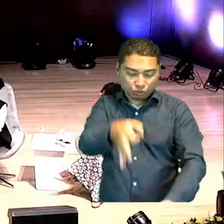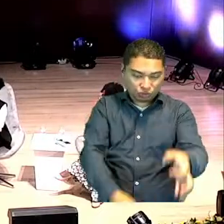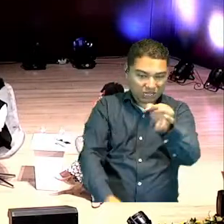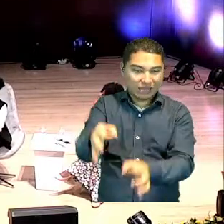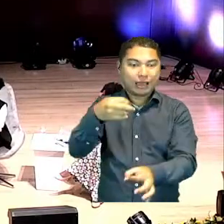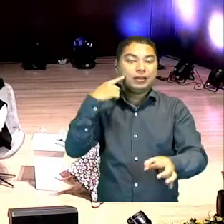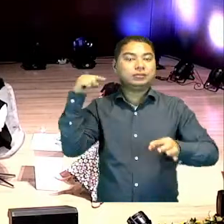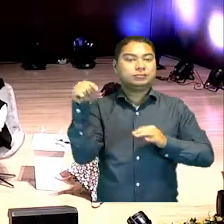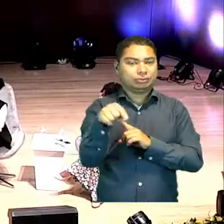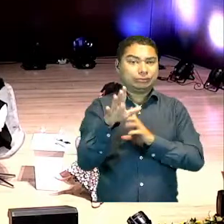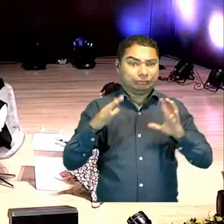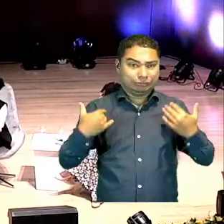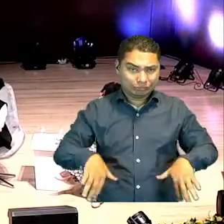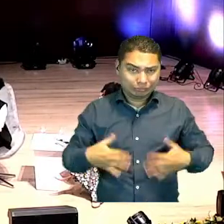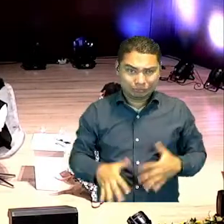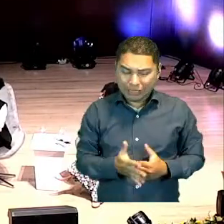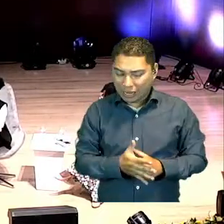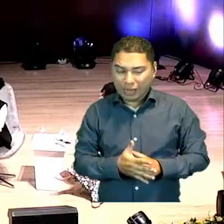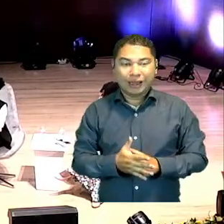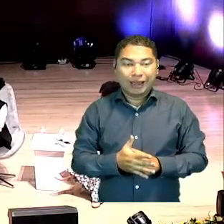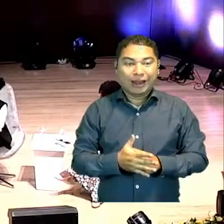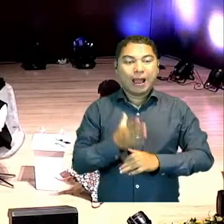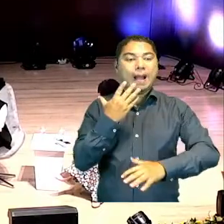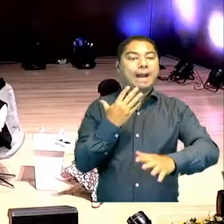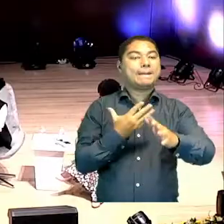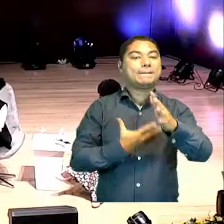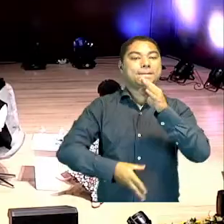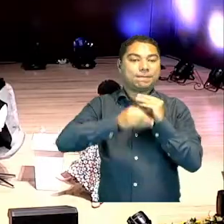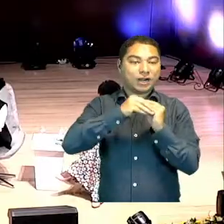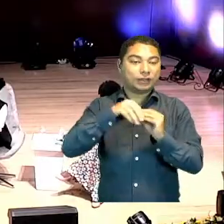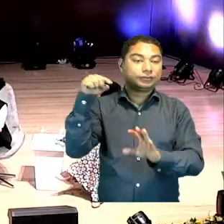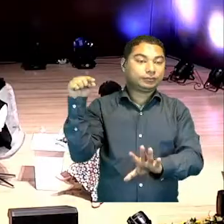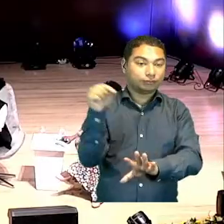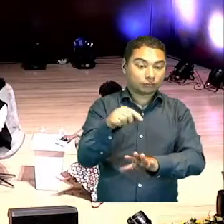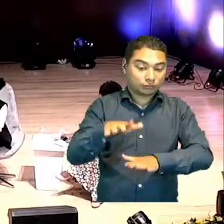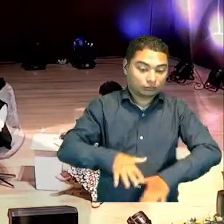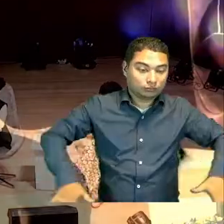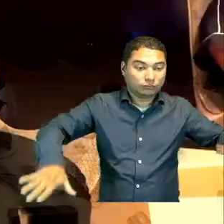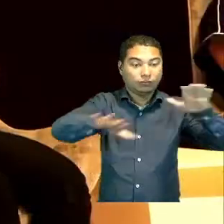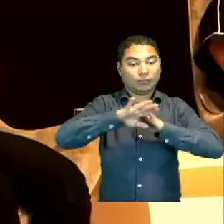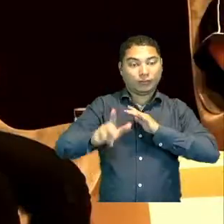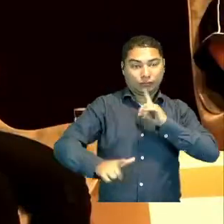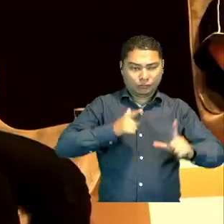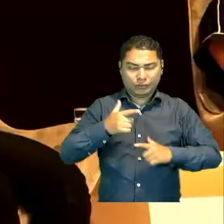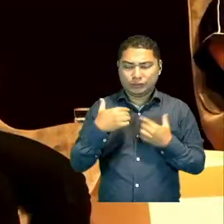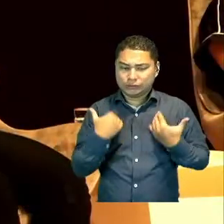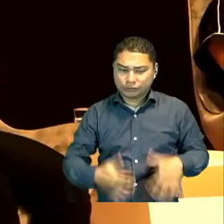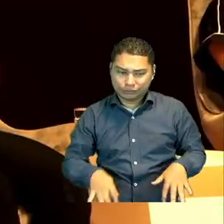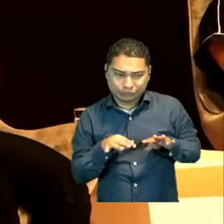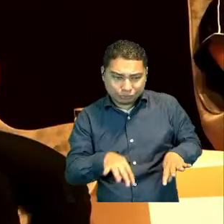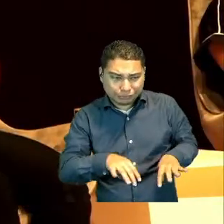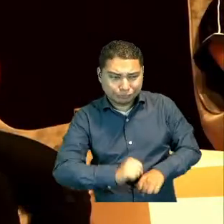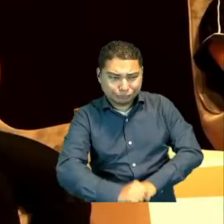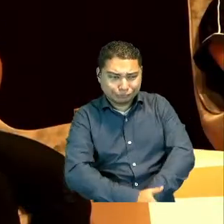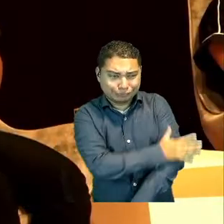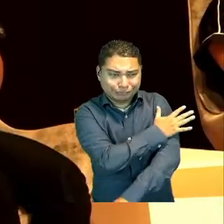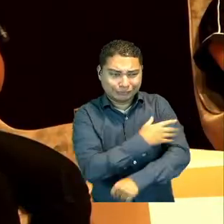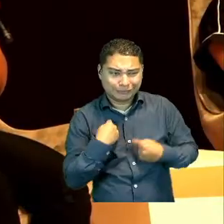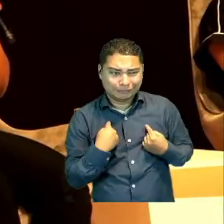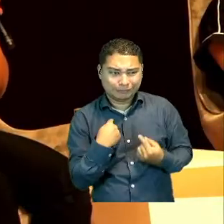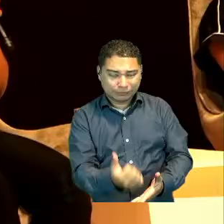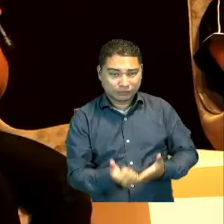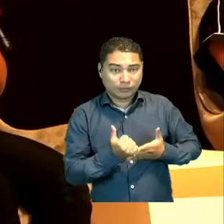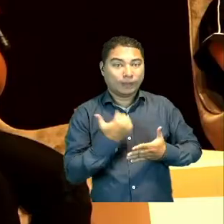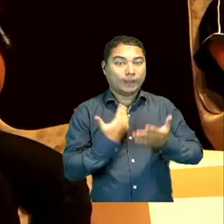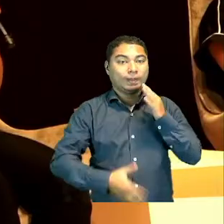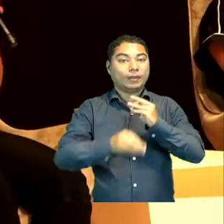and resignifying our own lives. Just fabulous. This is just such an inspirational space